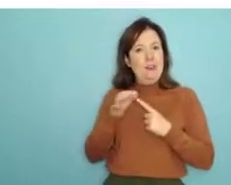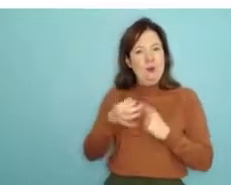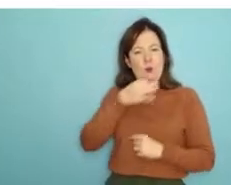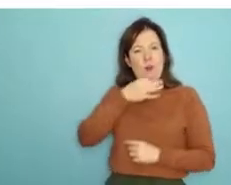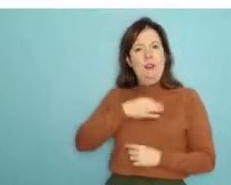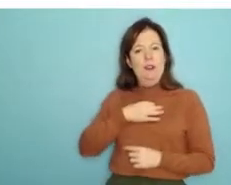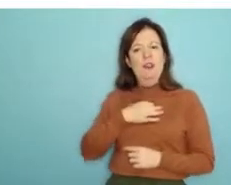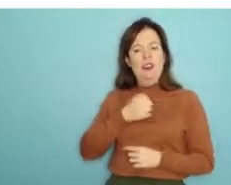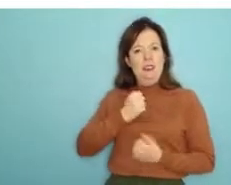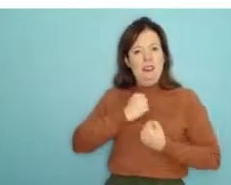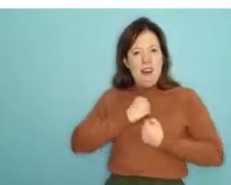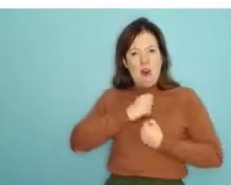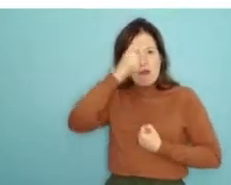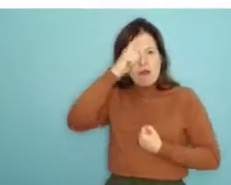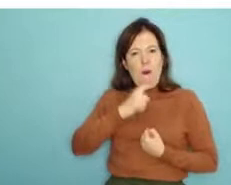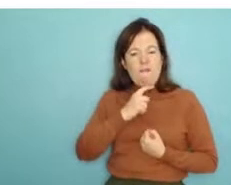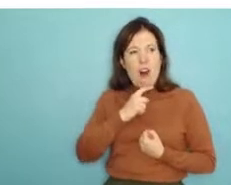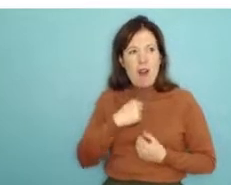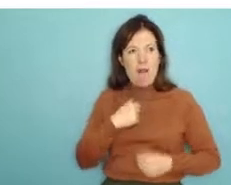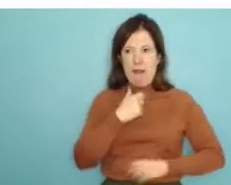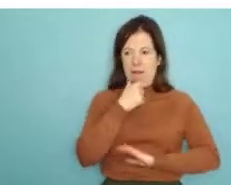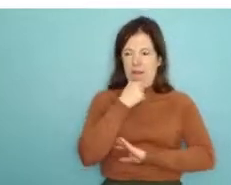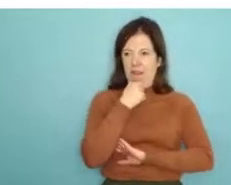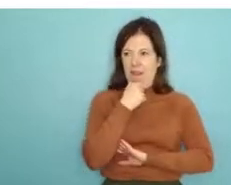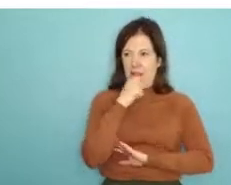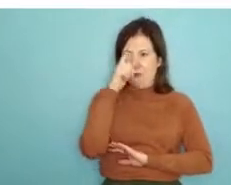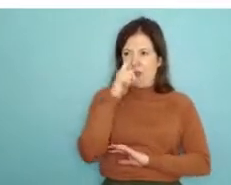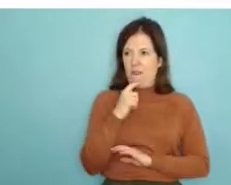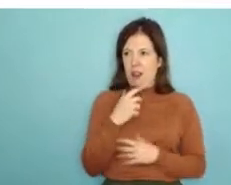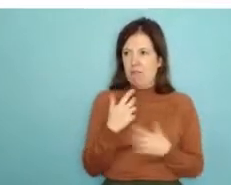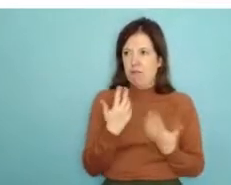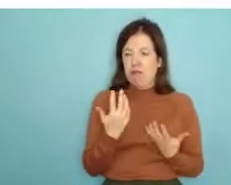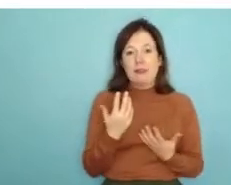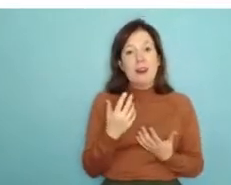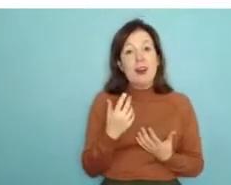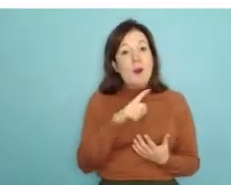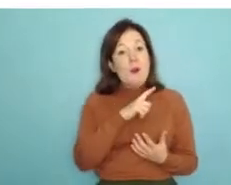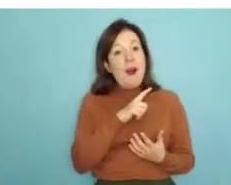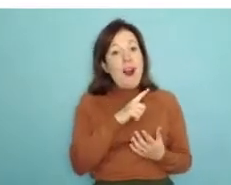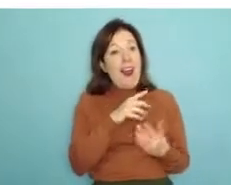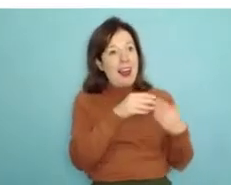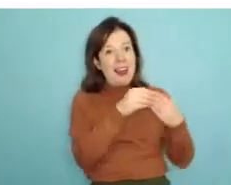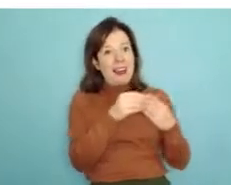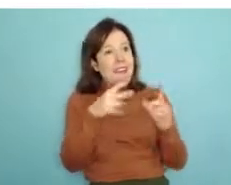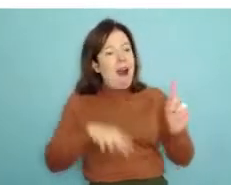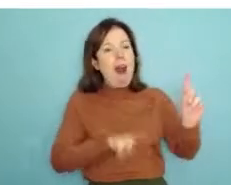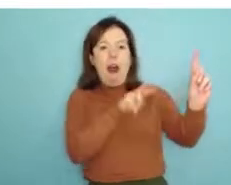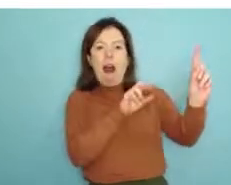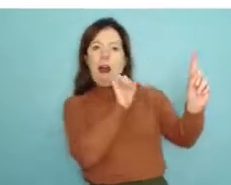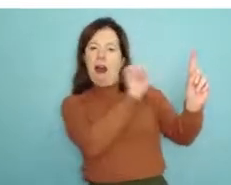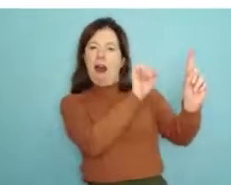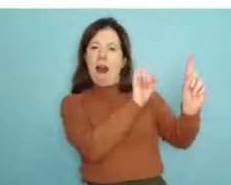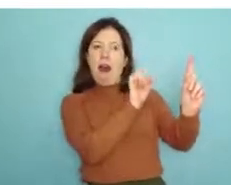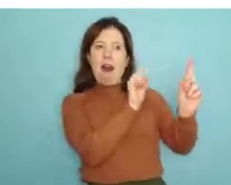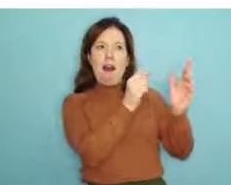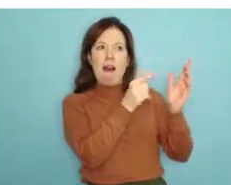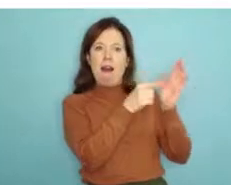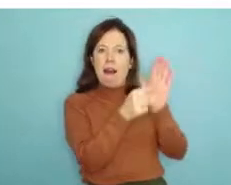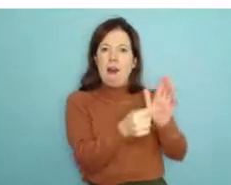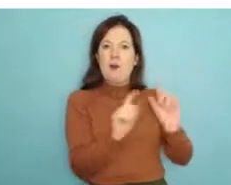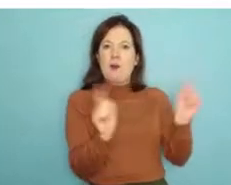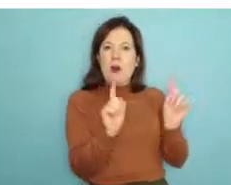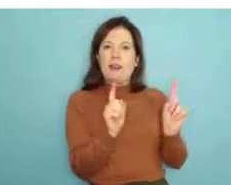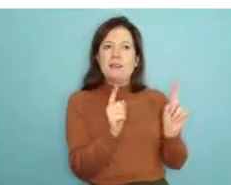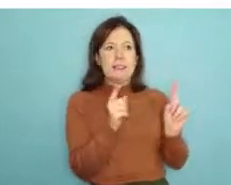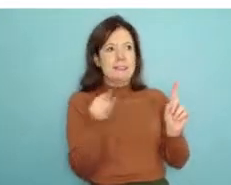about at the time because nobody had ever really asked me before. But as a leader, people are looking to you. So you do have to think about being known and who